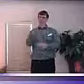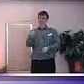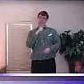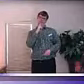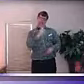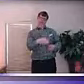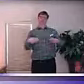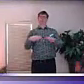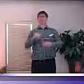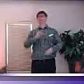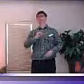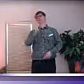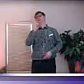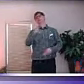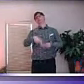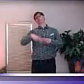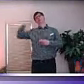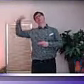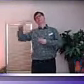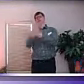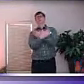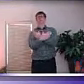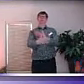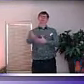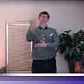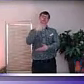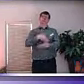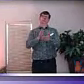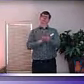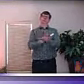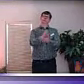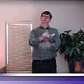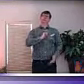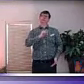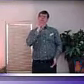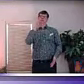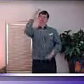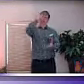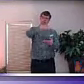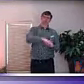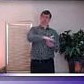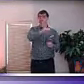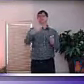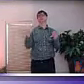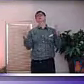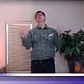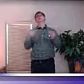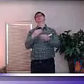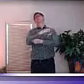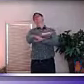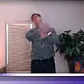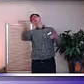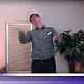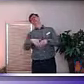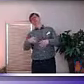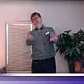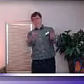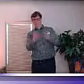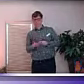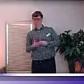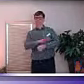me. Divine love in and through me blesses and multiplies all that